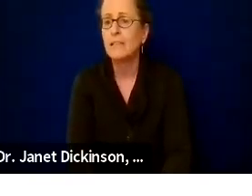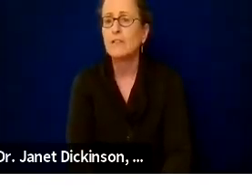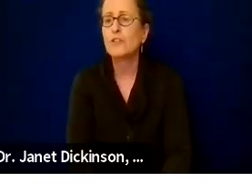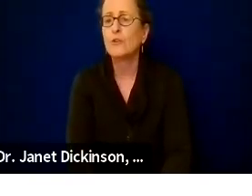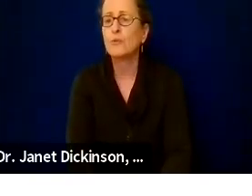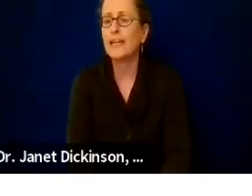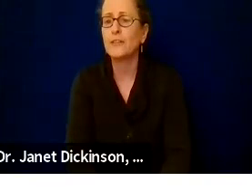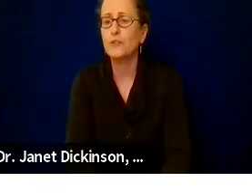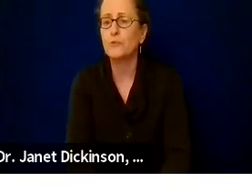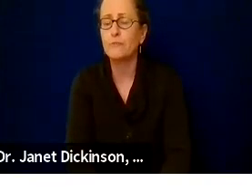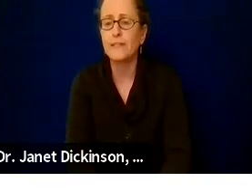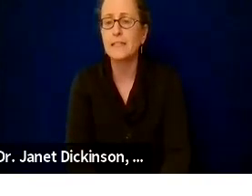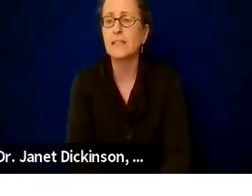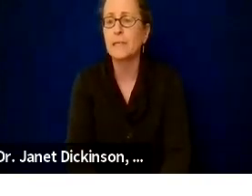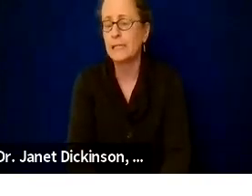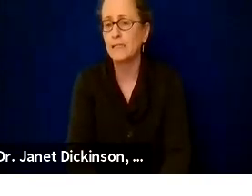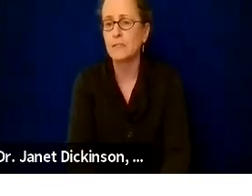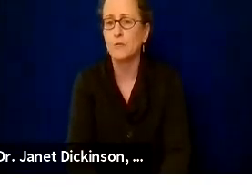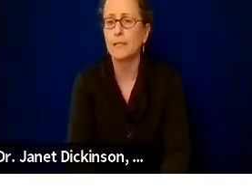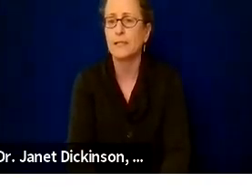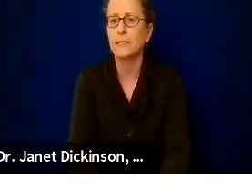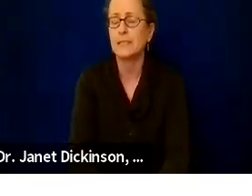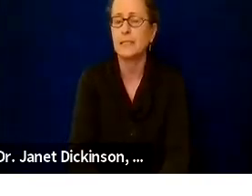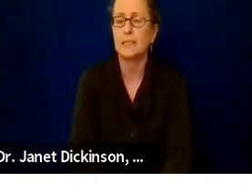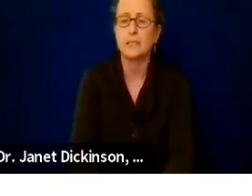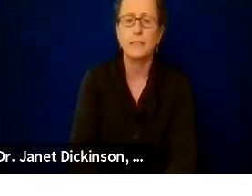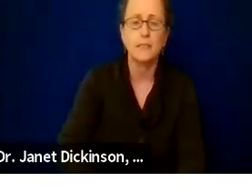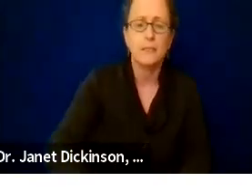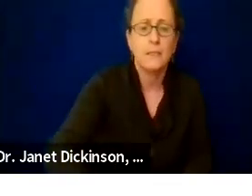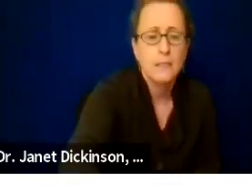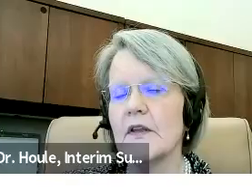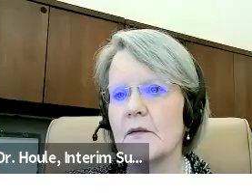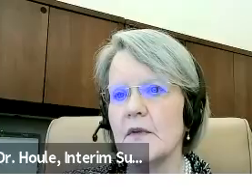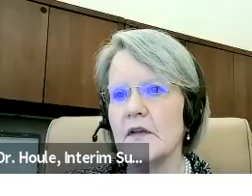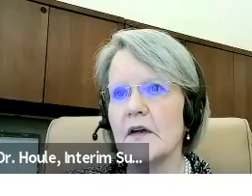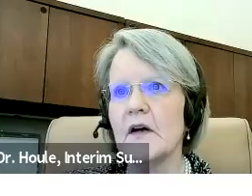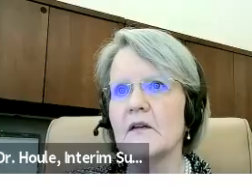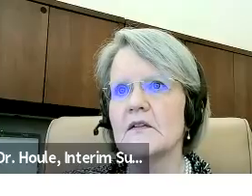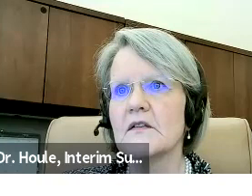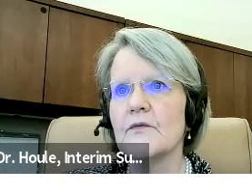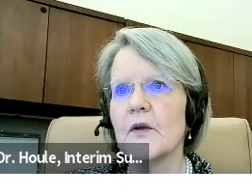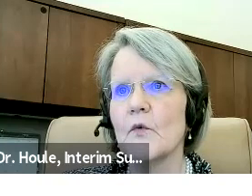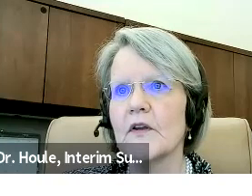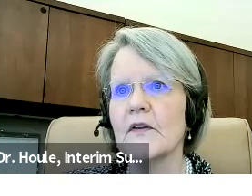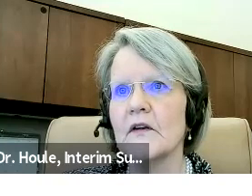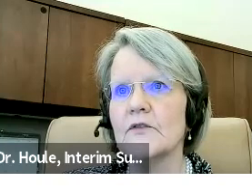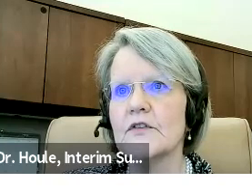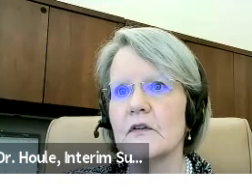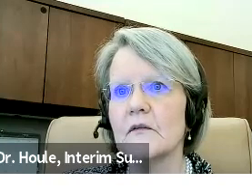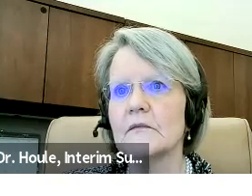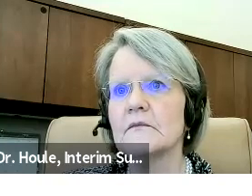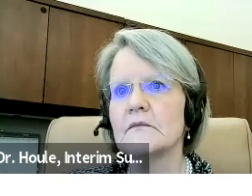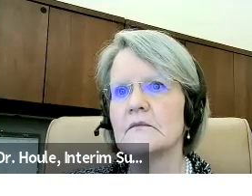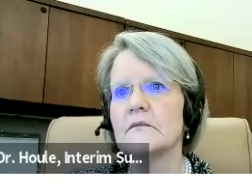seen. So can you fix the pinning so I can be seen? All right, let me see if I can work that